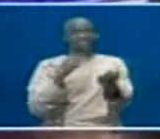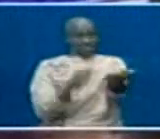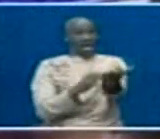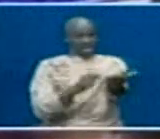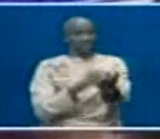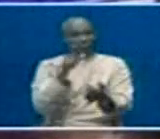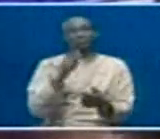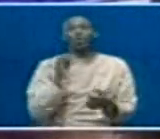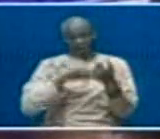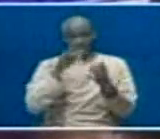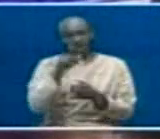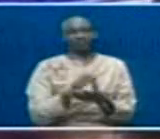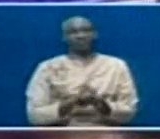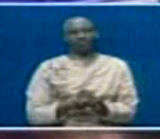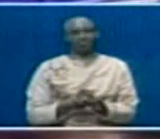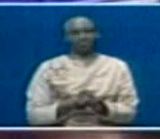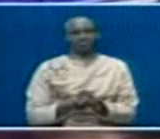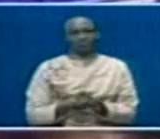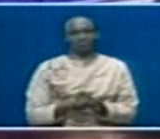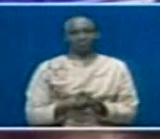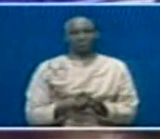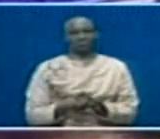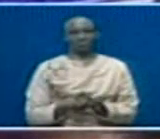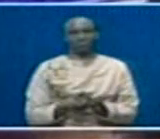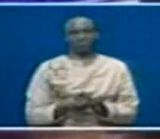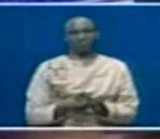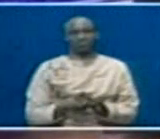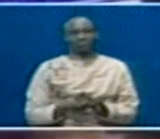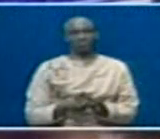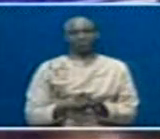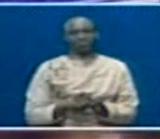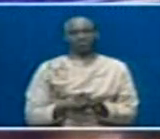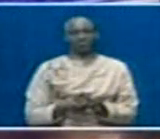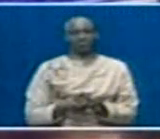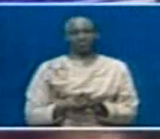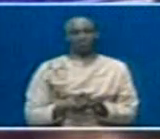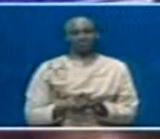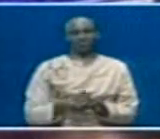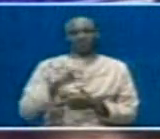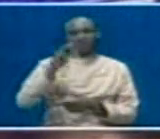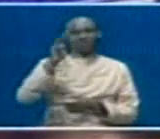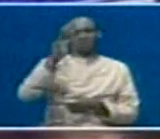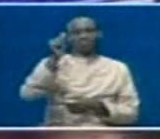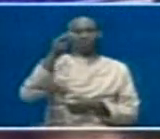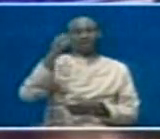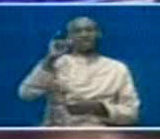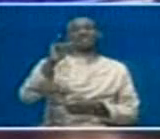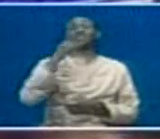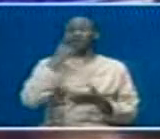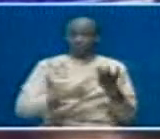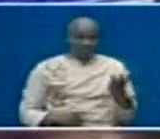met her. I don't know. I don't know. I don't know. Mwangi Donato